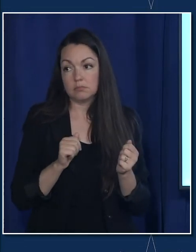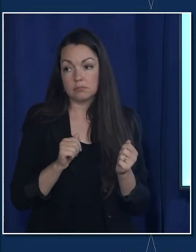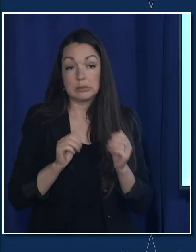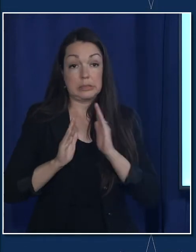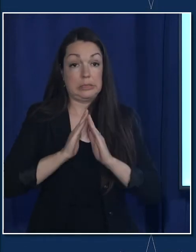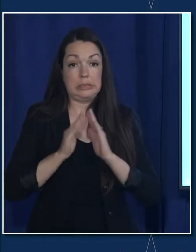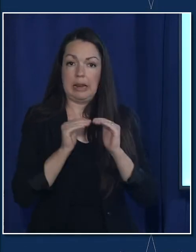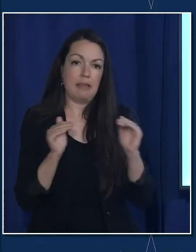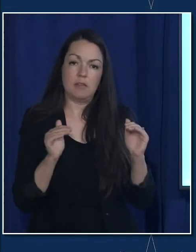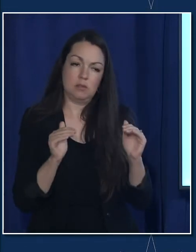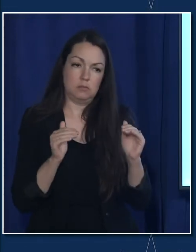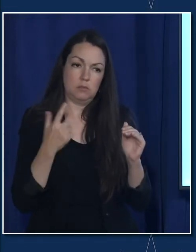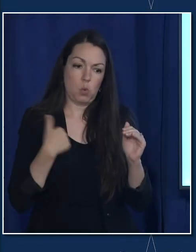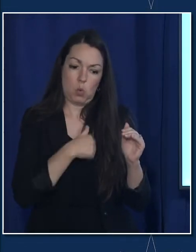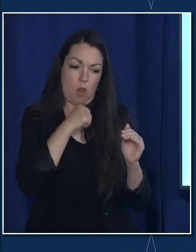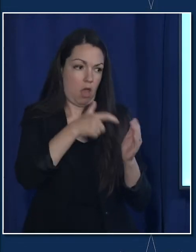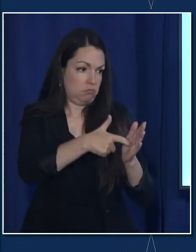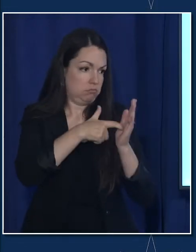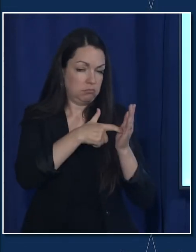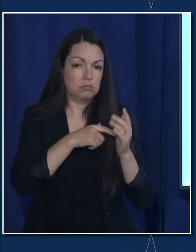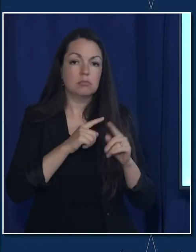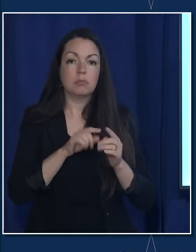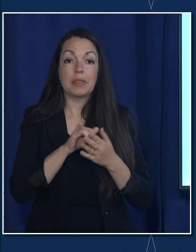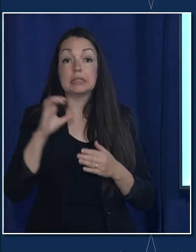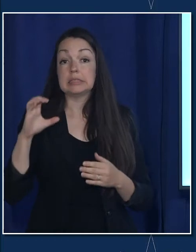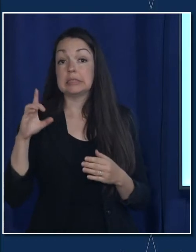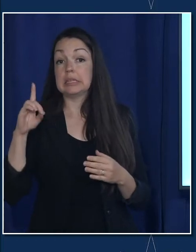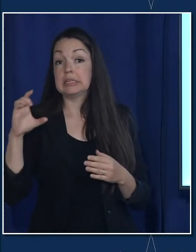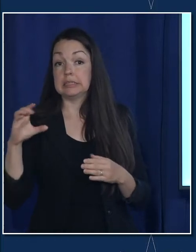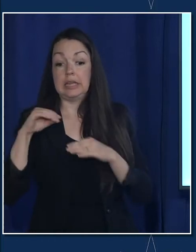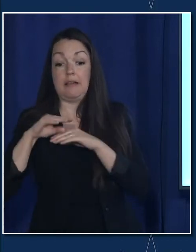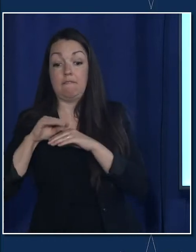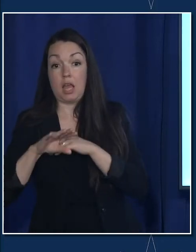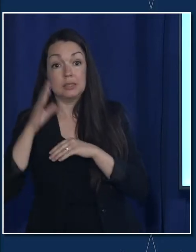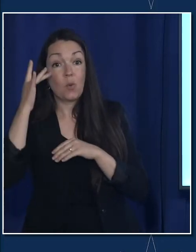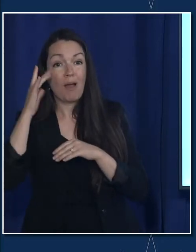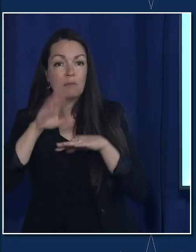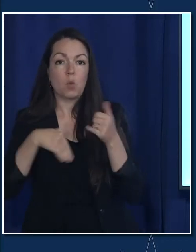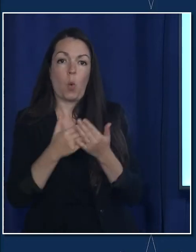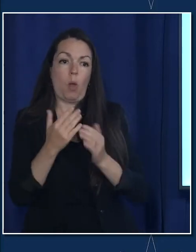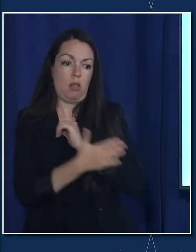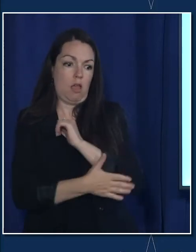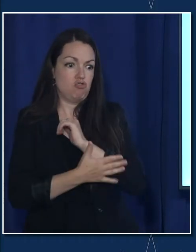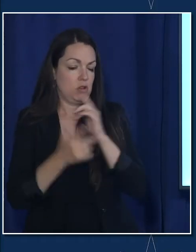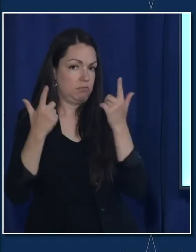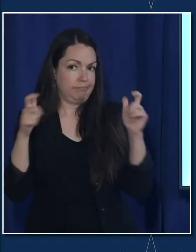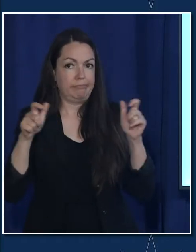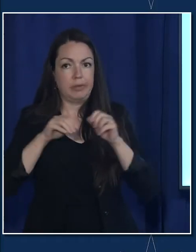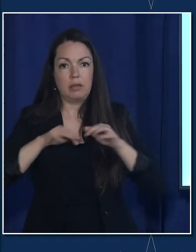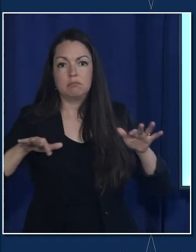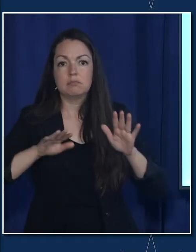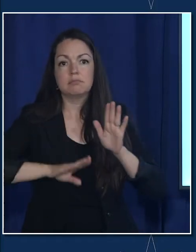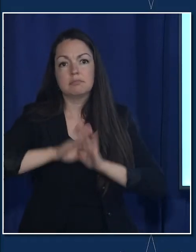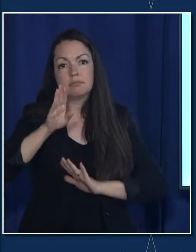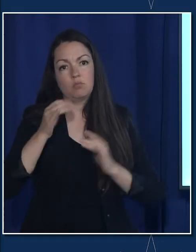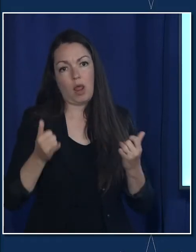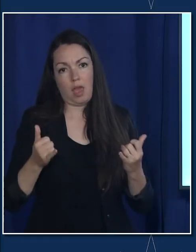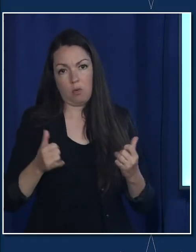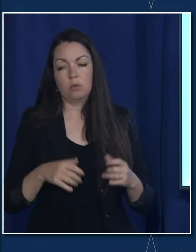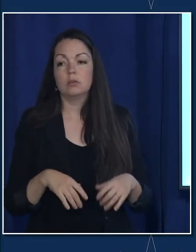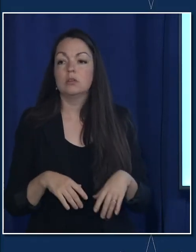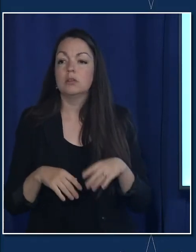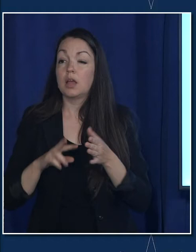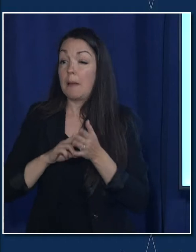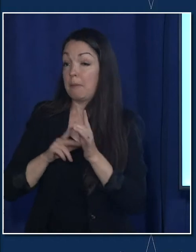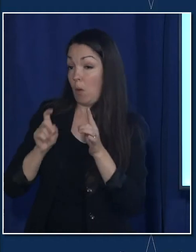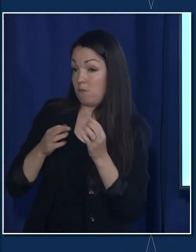city level, but that is the current advice from CDC because the whole country is having such a major COVID outbreak at this point. So we have to